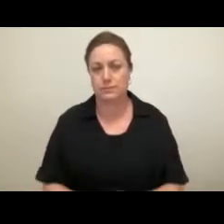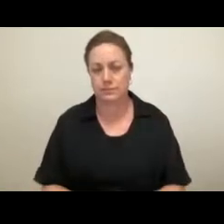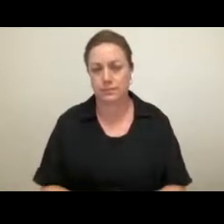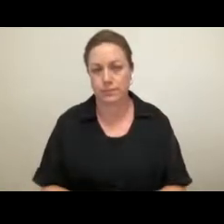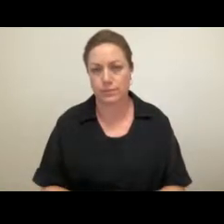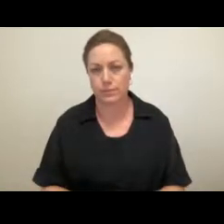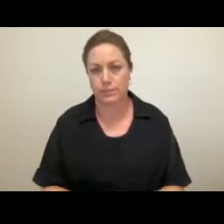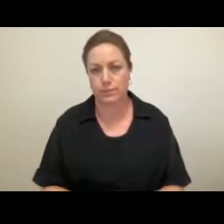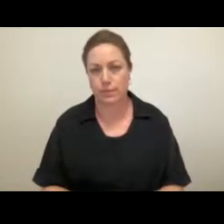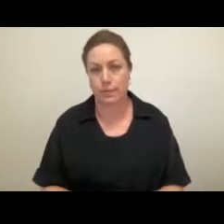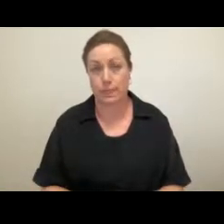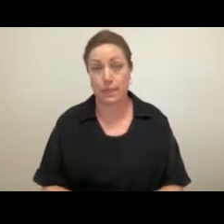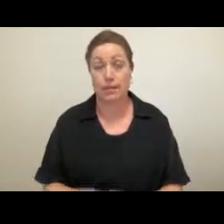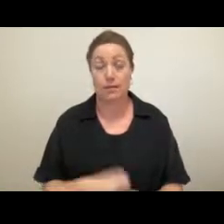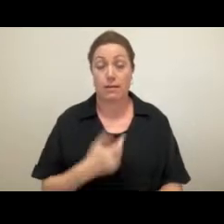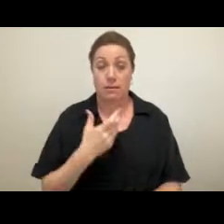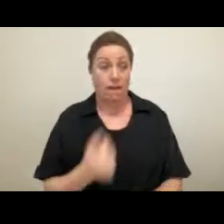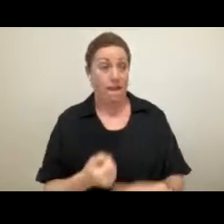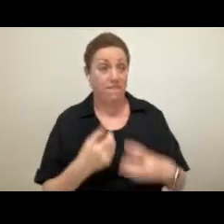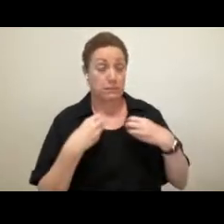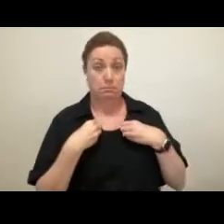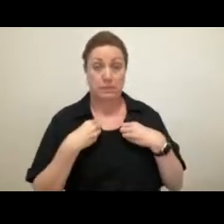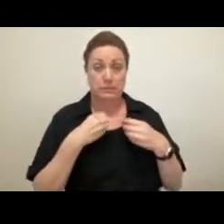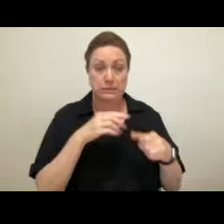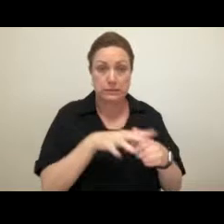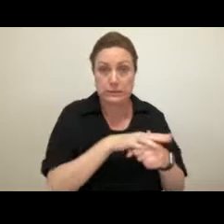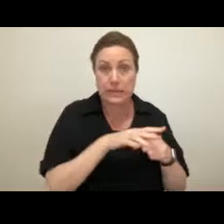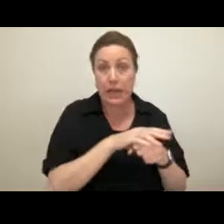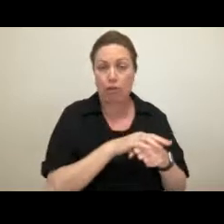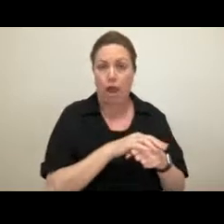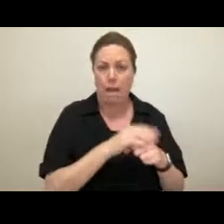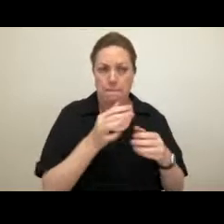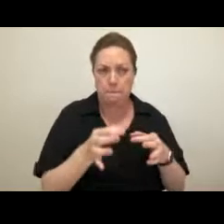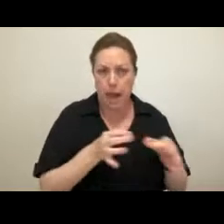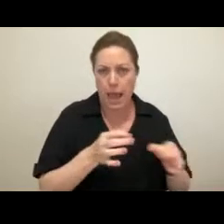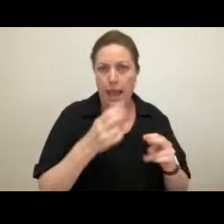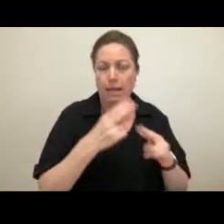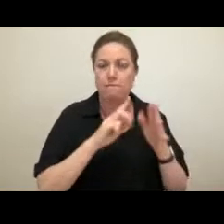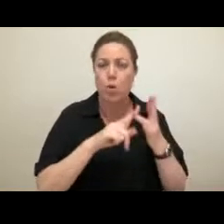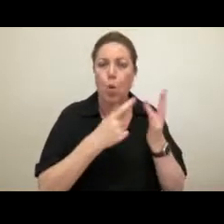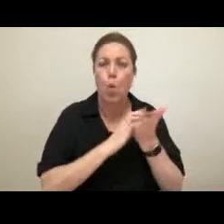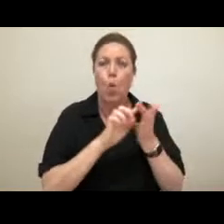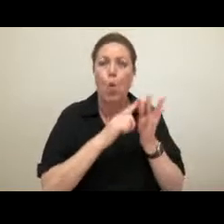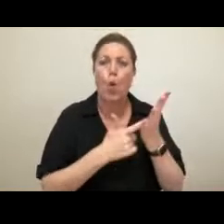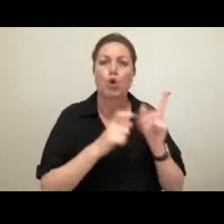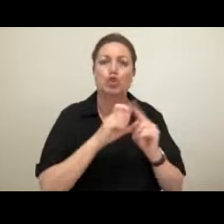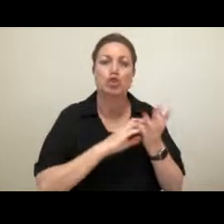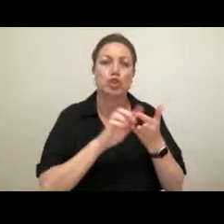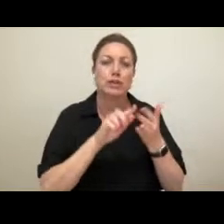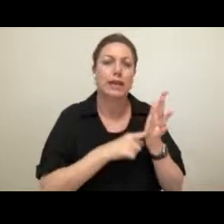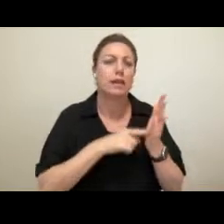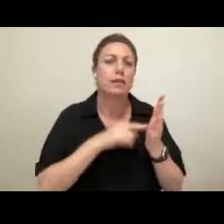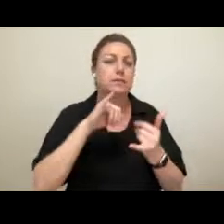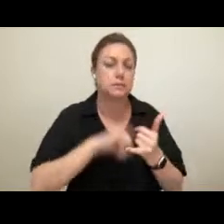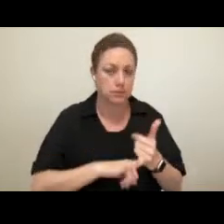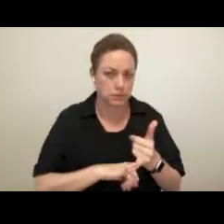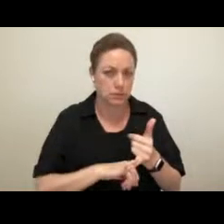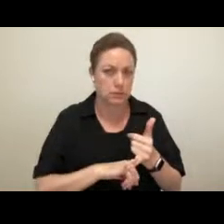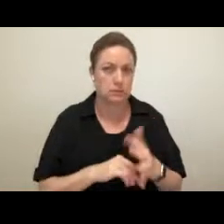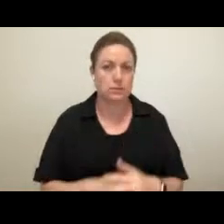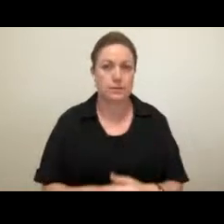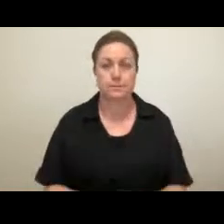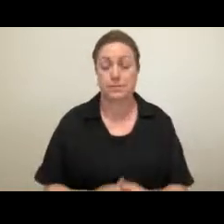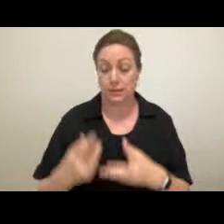mixed-use precinct planned for Orchard Hills, a future research, innovation and commercial precinct at